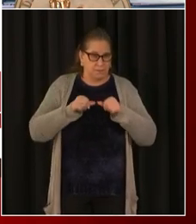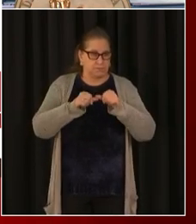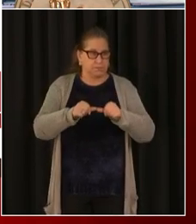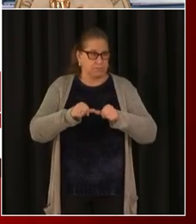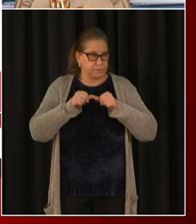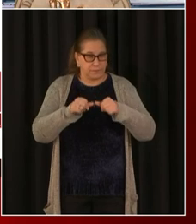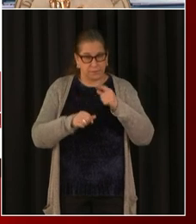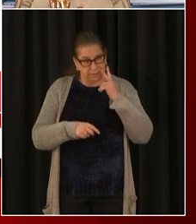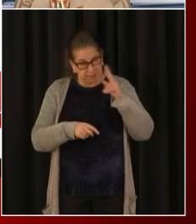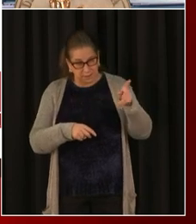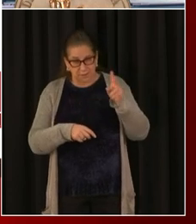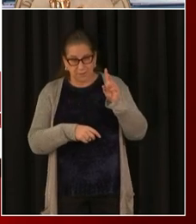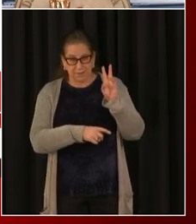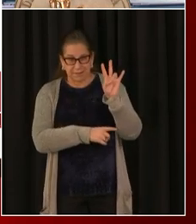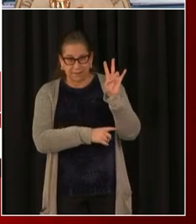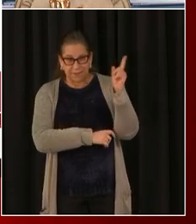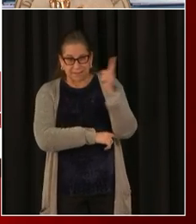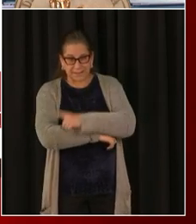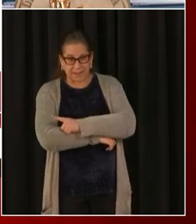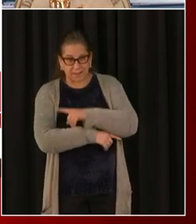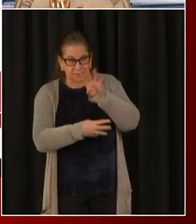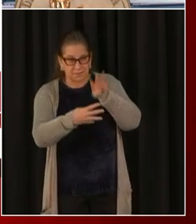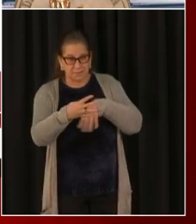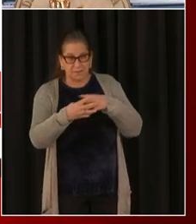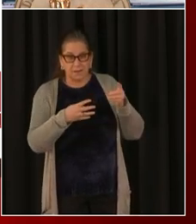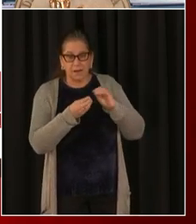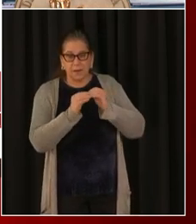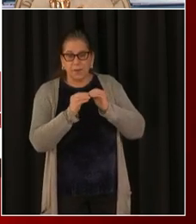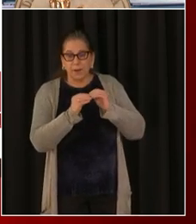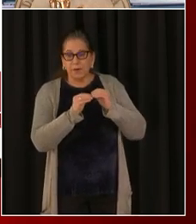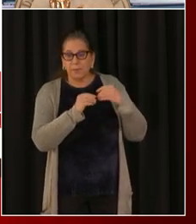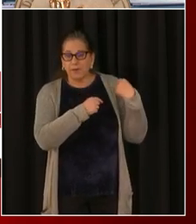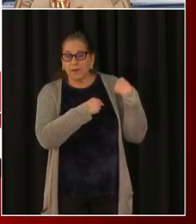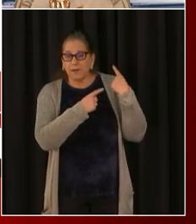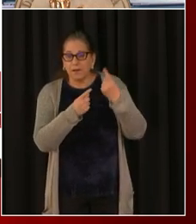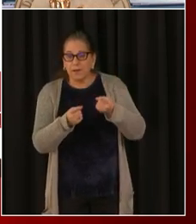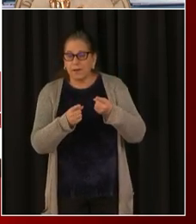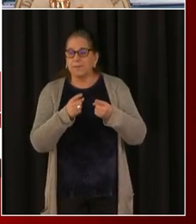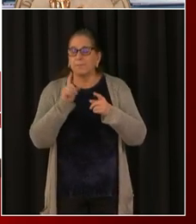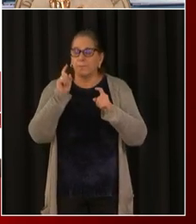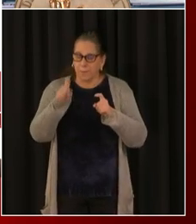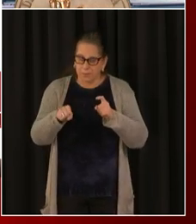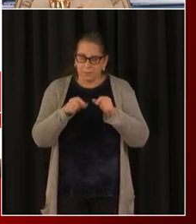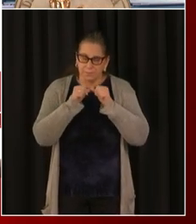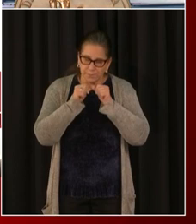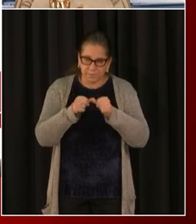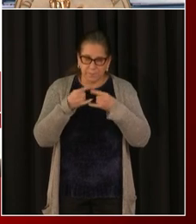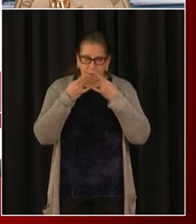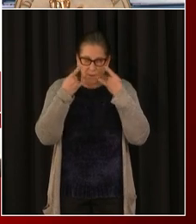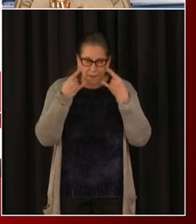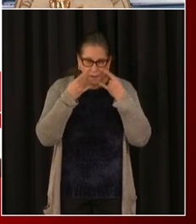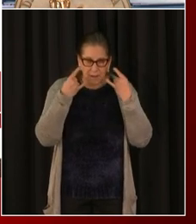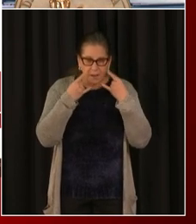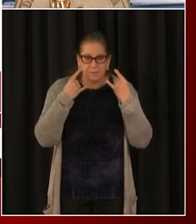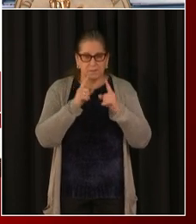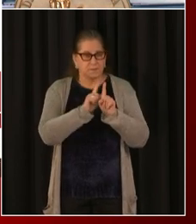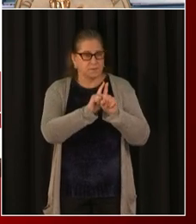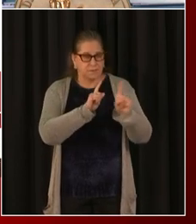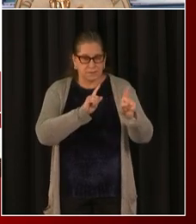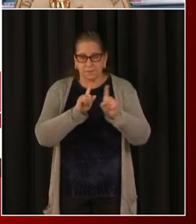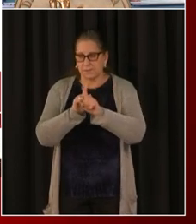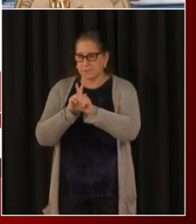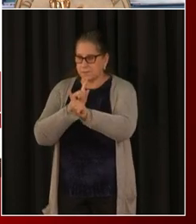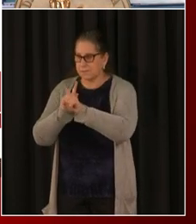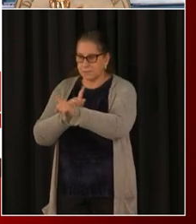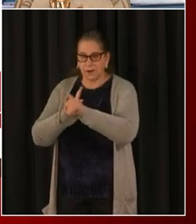prevention routines, wearing their mask, physical 6-foot distance, limiting your activities, and